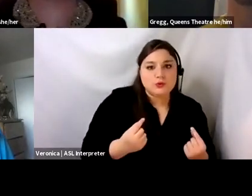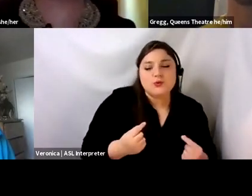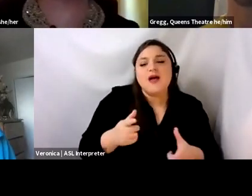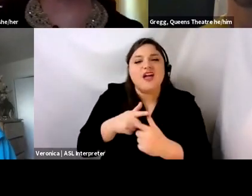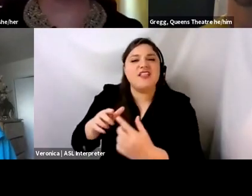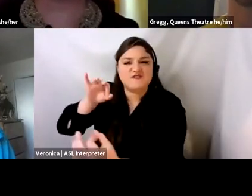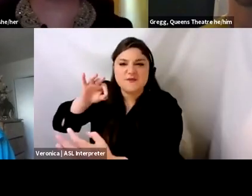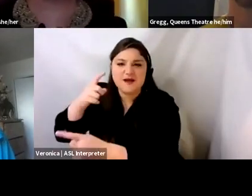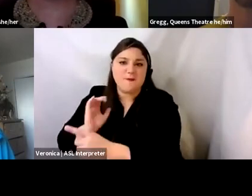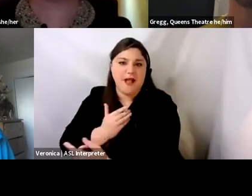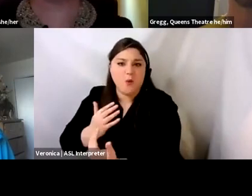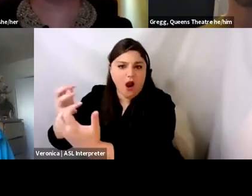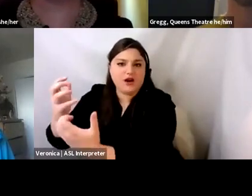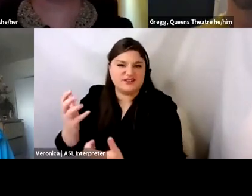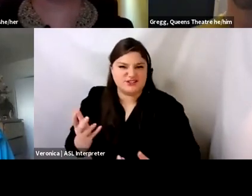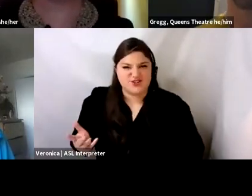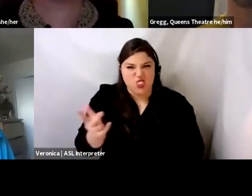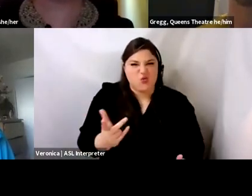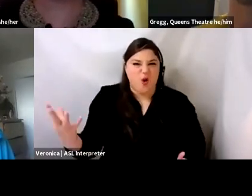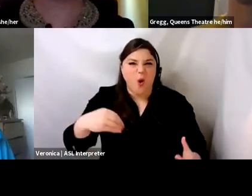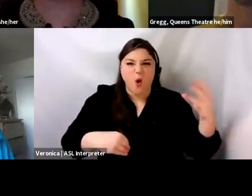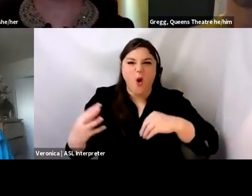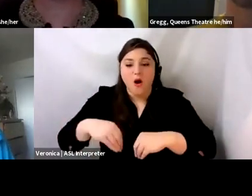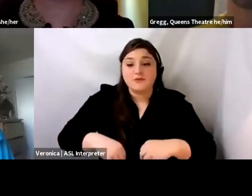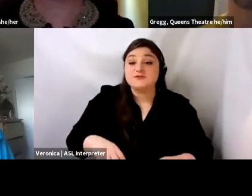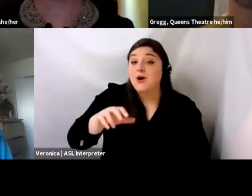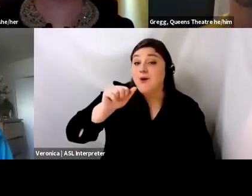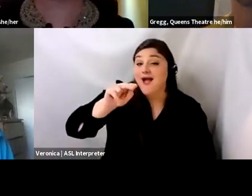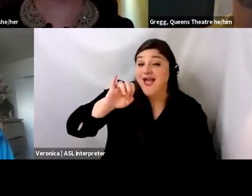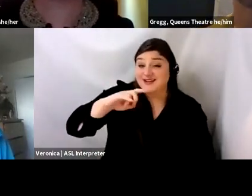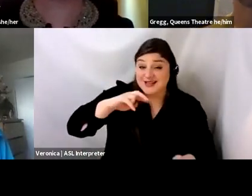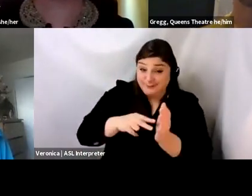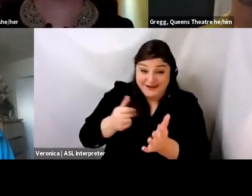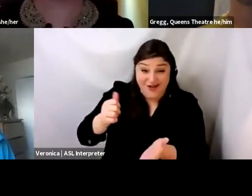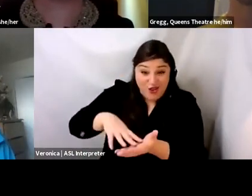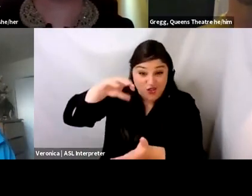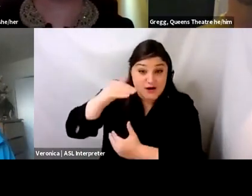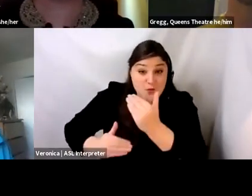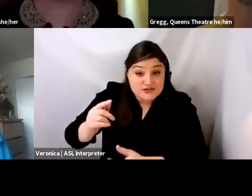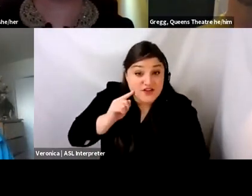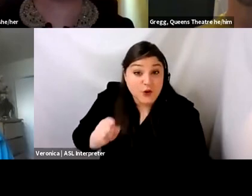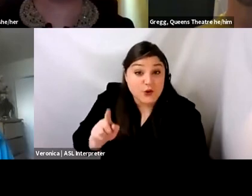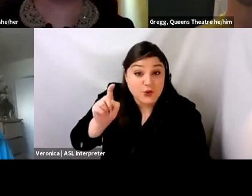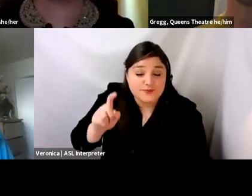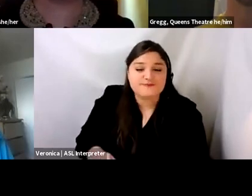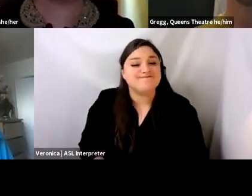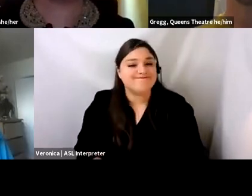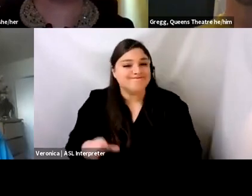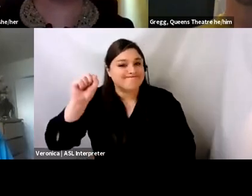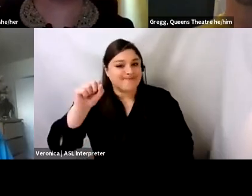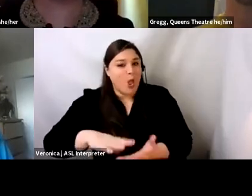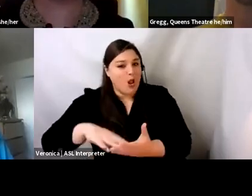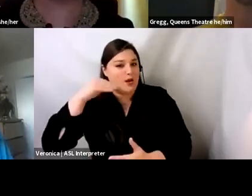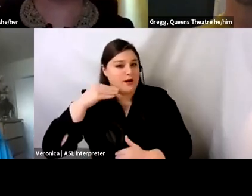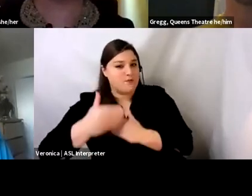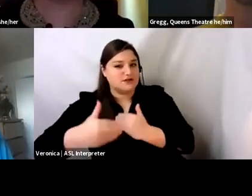That's great. That's great. So it was a learning process. Yes. Yes. Greg, do you want to share a little bit about how sort of the, what